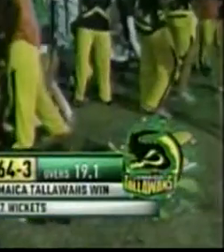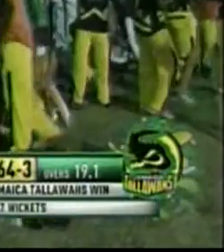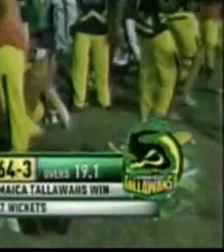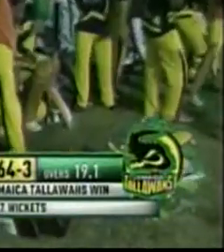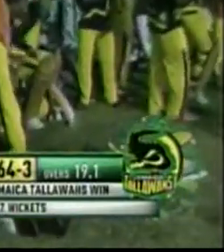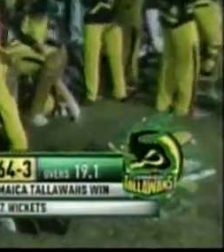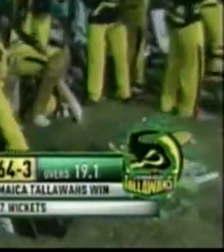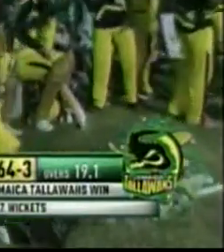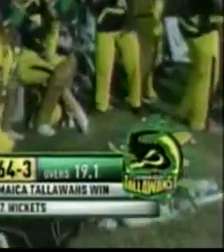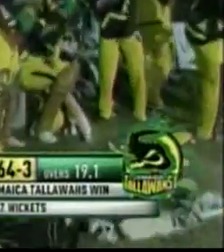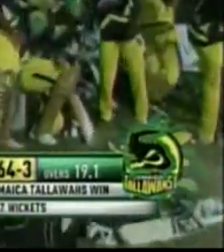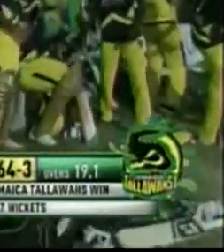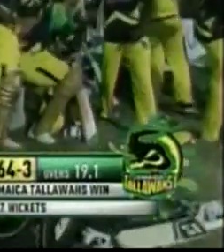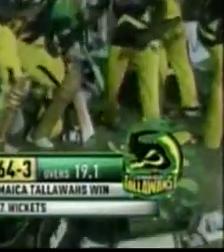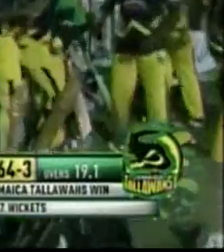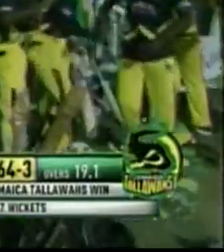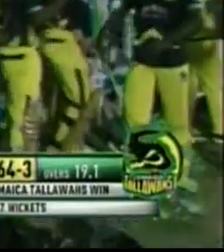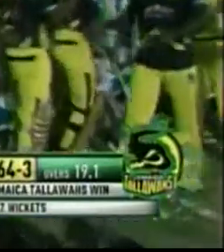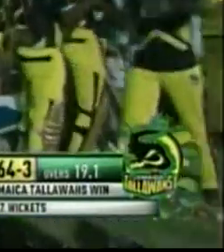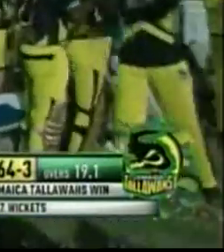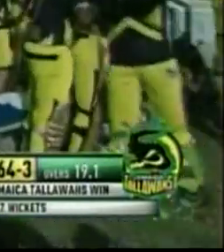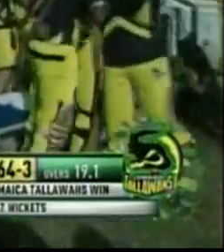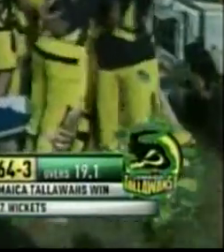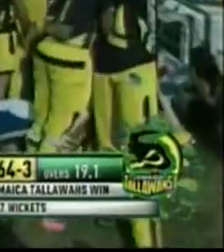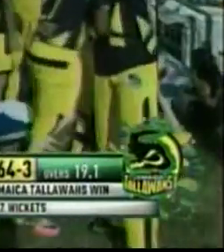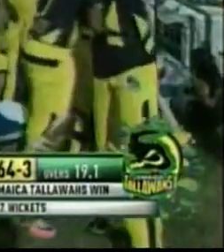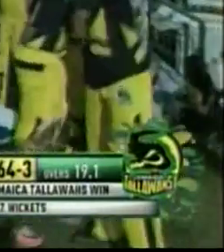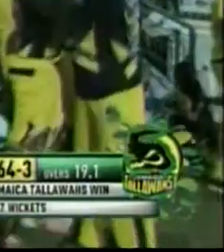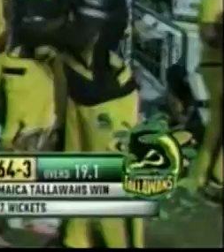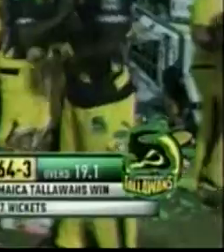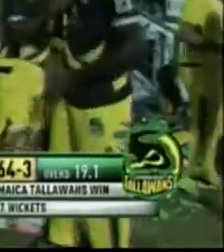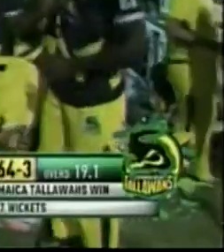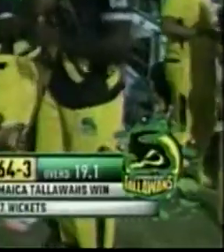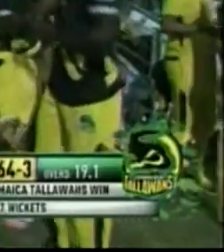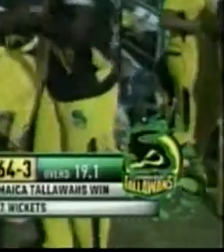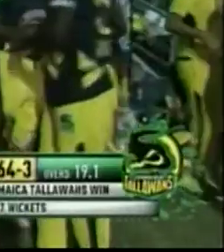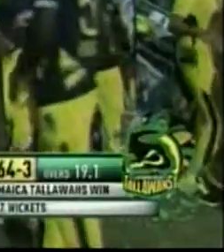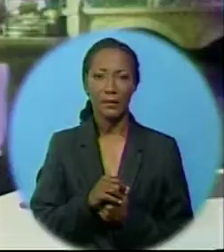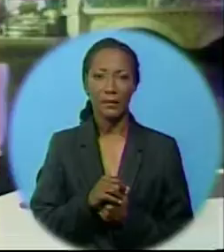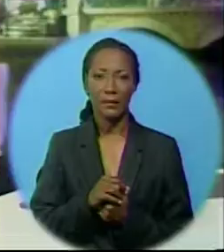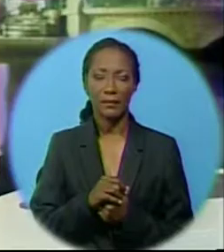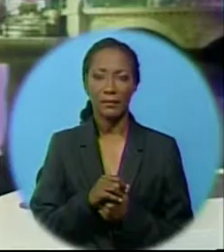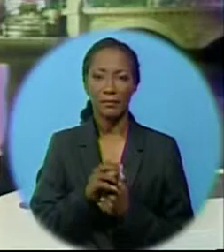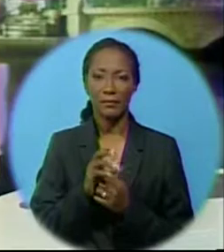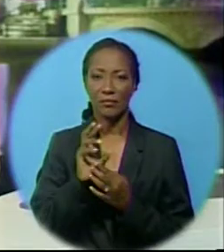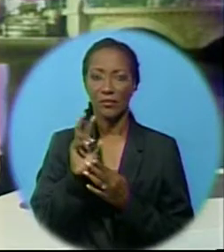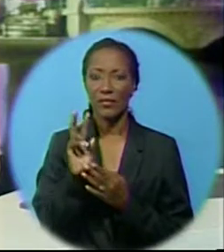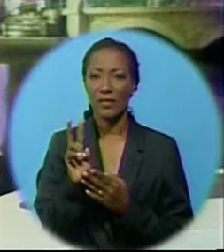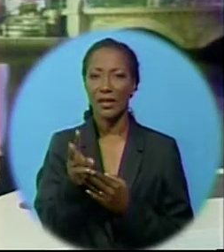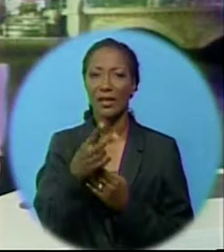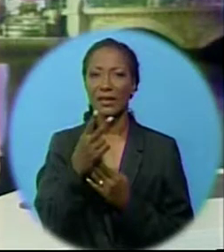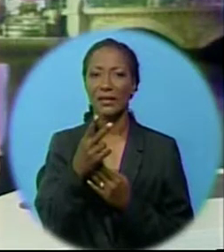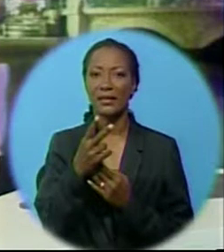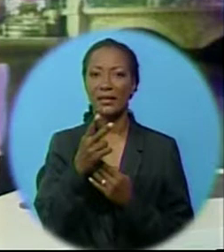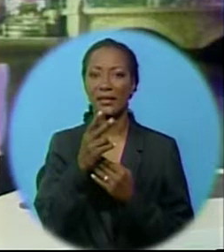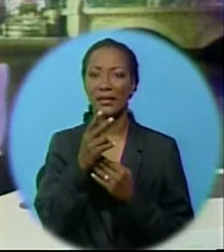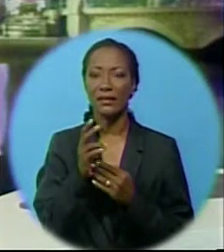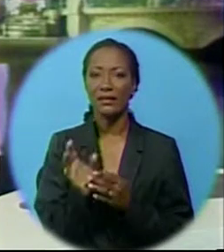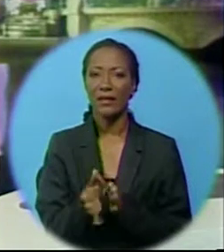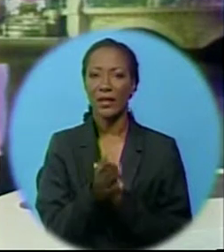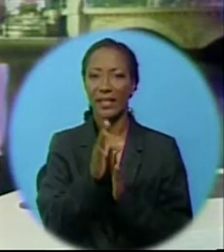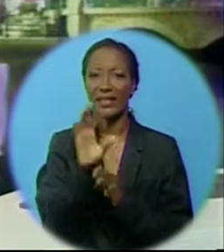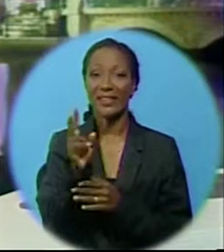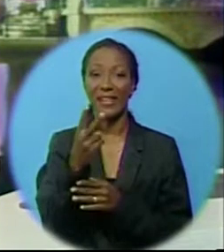CPL, edition 3. And again, Chris Gale has carried his bat. Staying with cricket, the